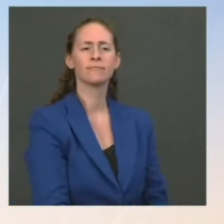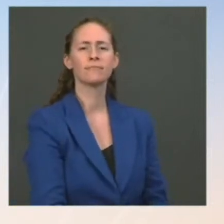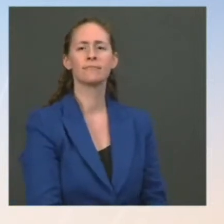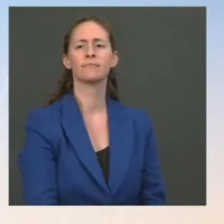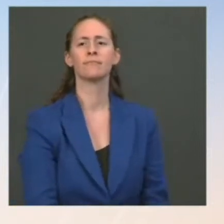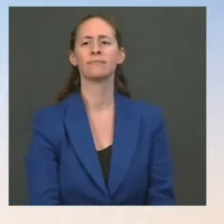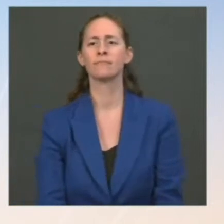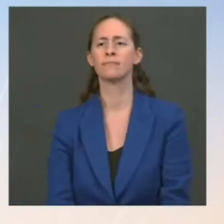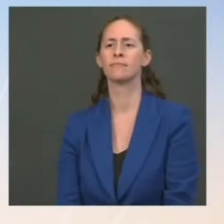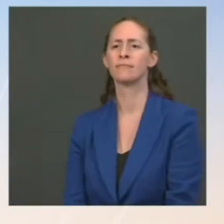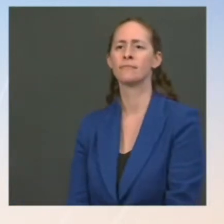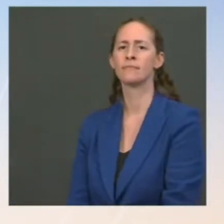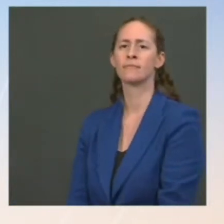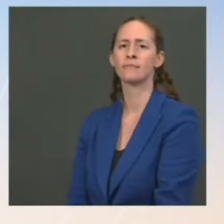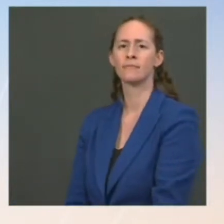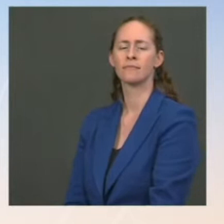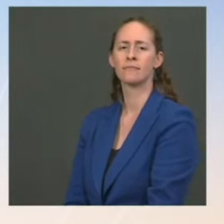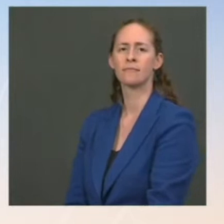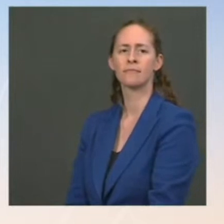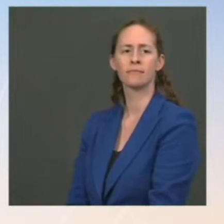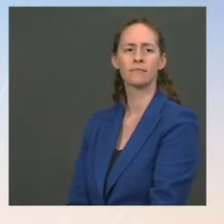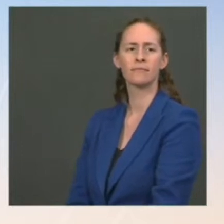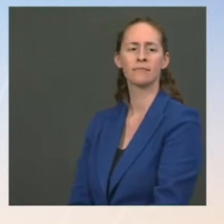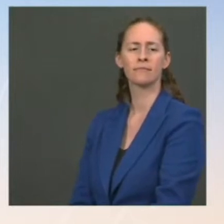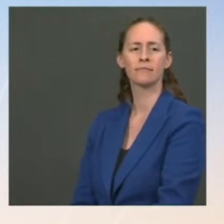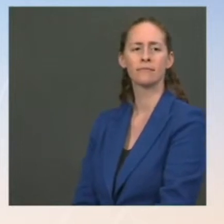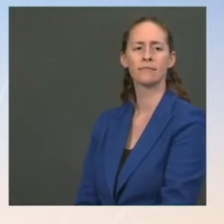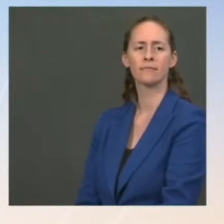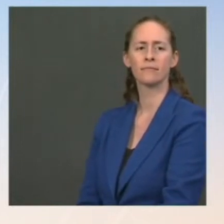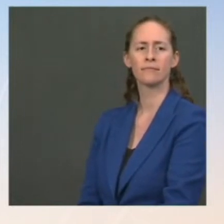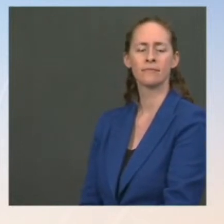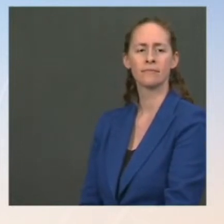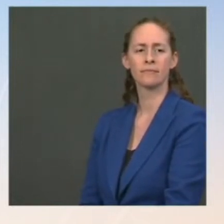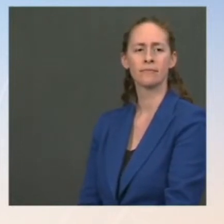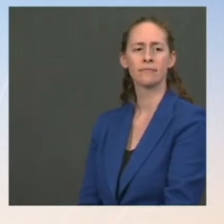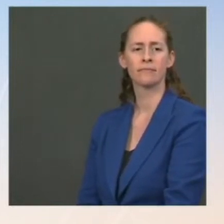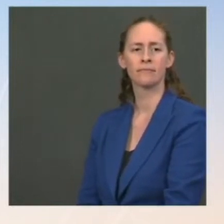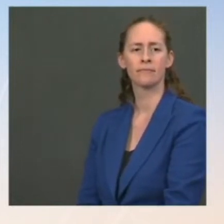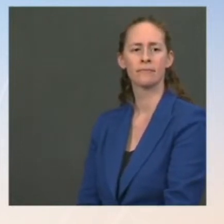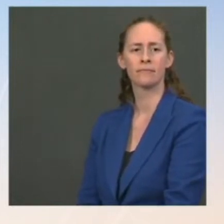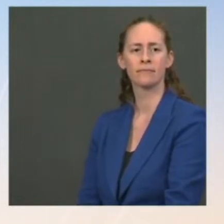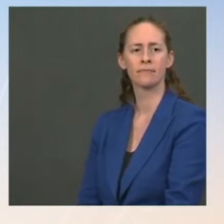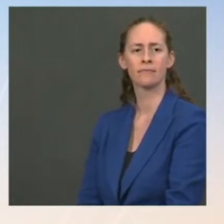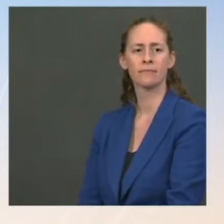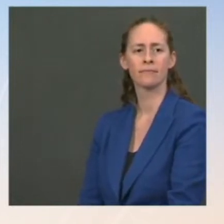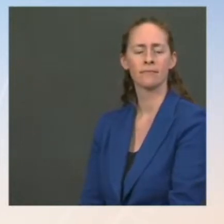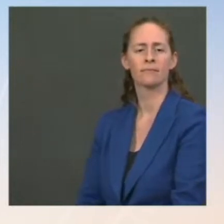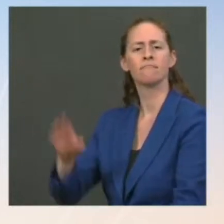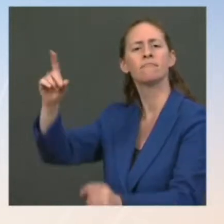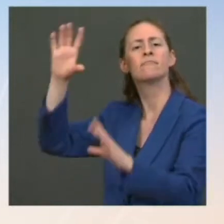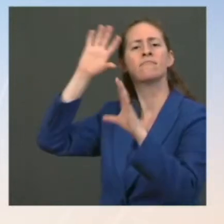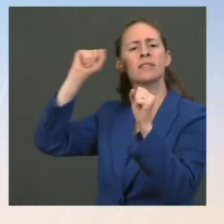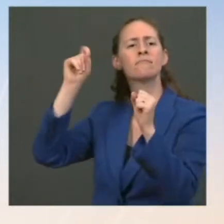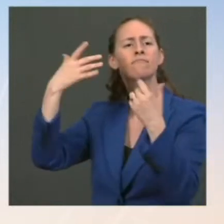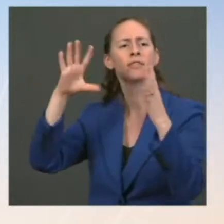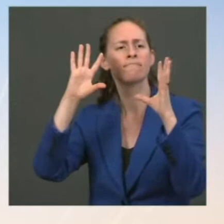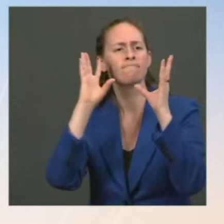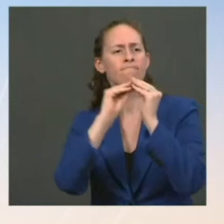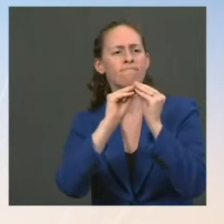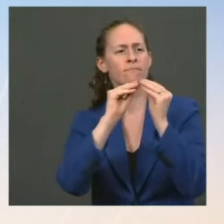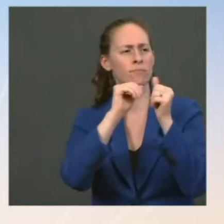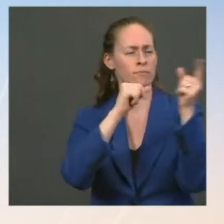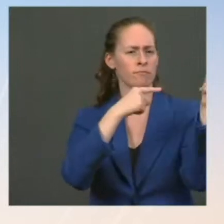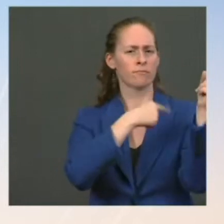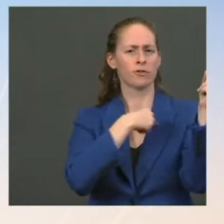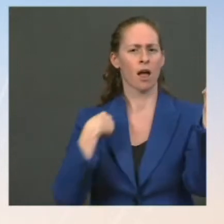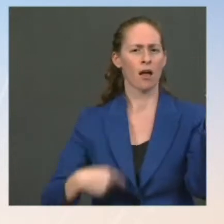Hmong release for a moment. So the president spoke, Jim, with President Xi, I think on September 9th.